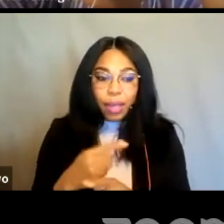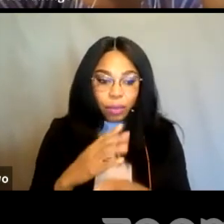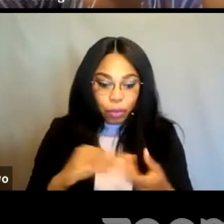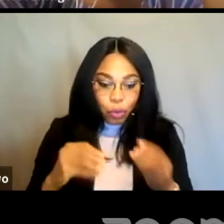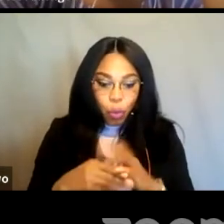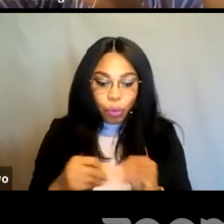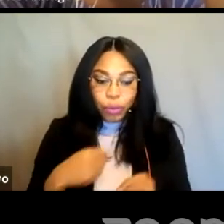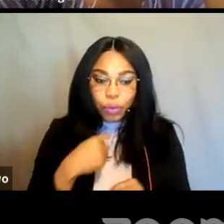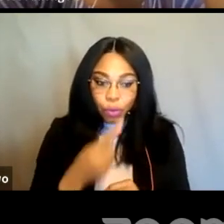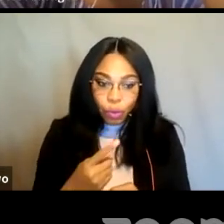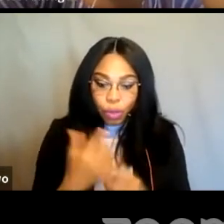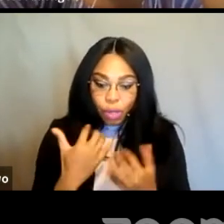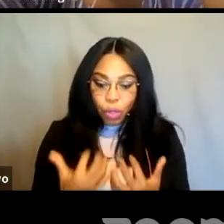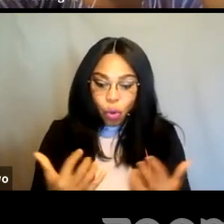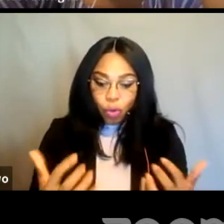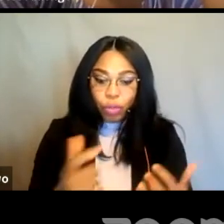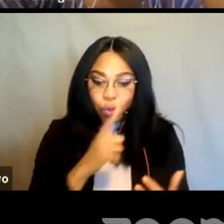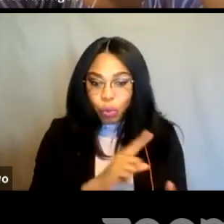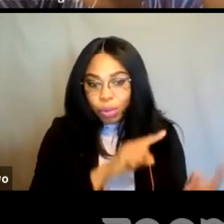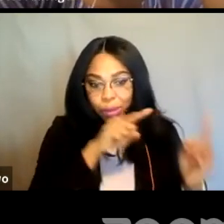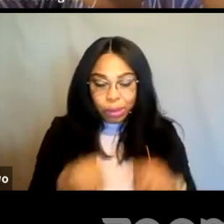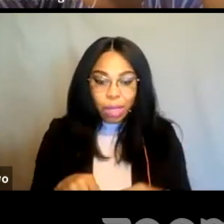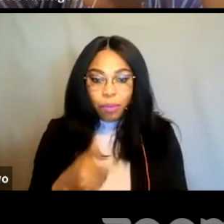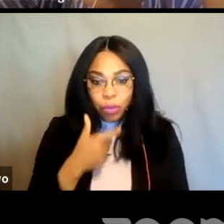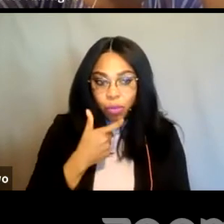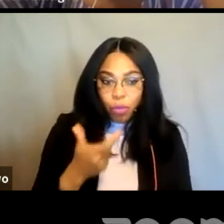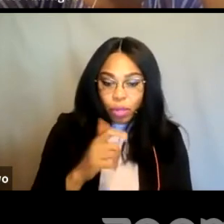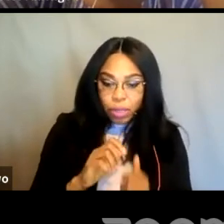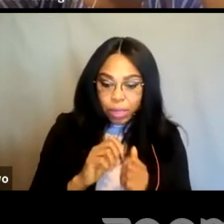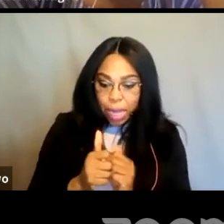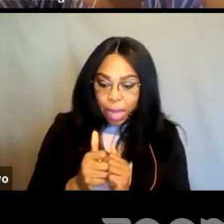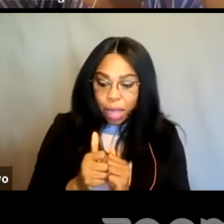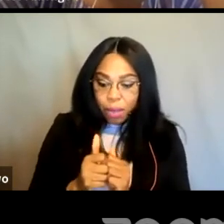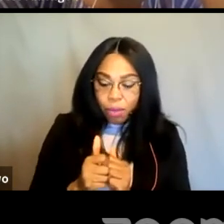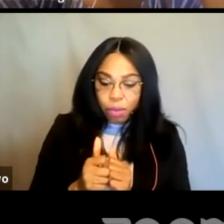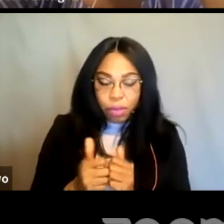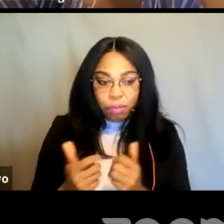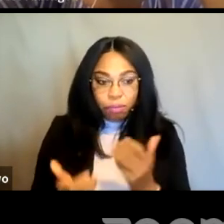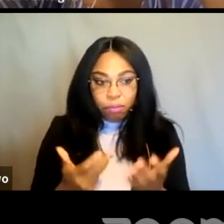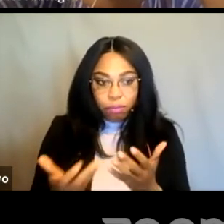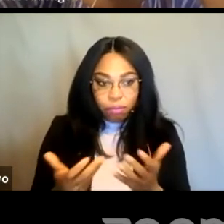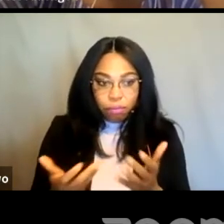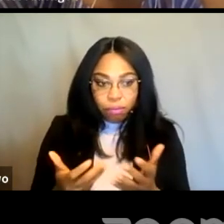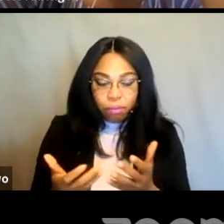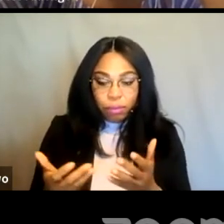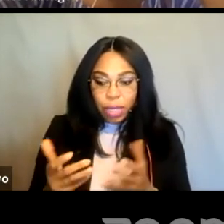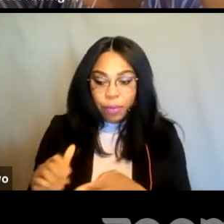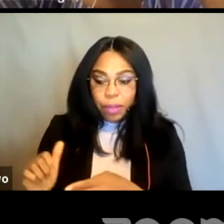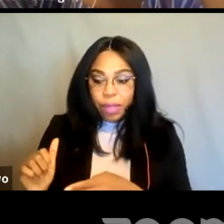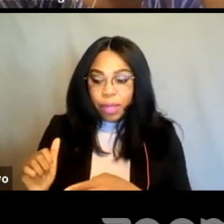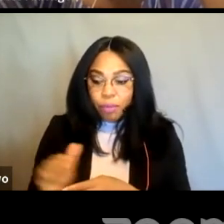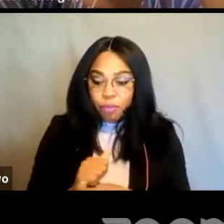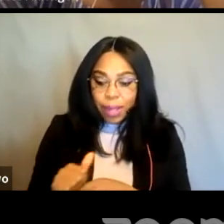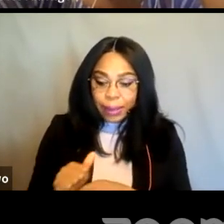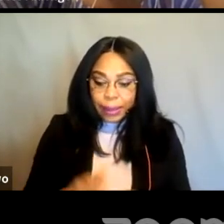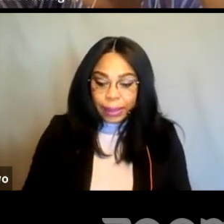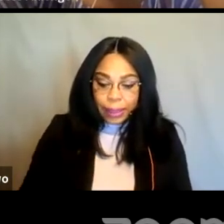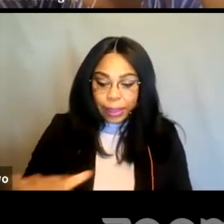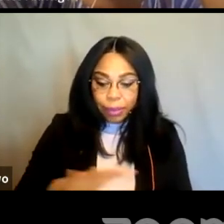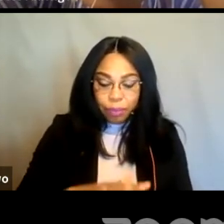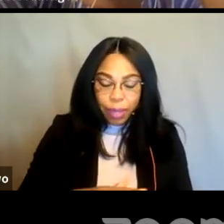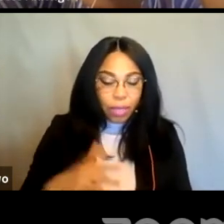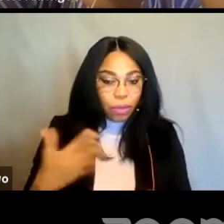told and the audience that are coming to it and how the practice, the space itself informs